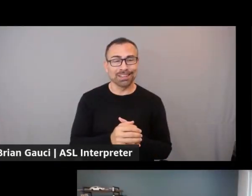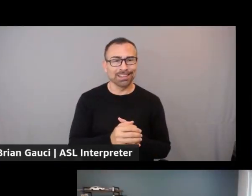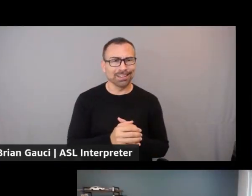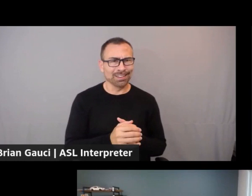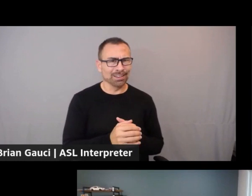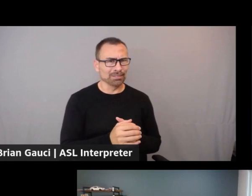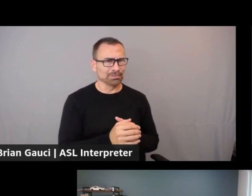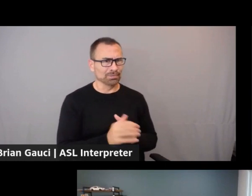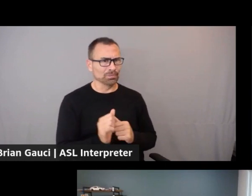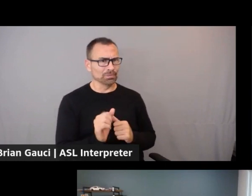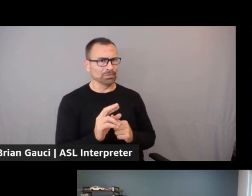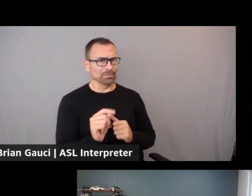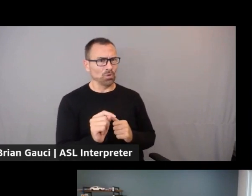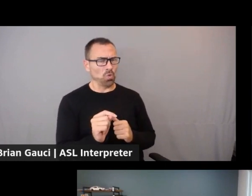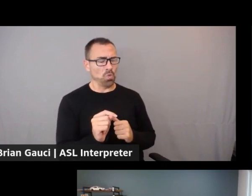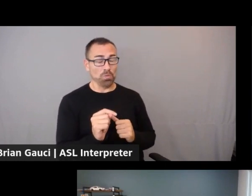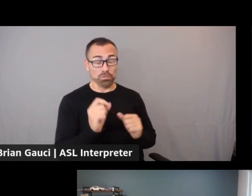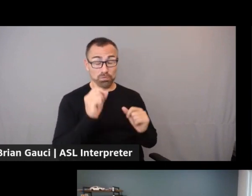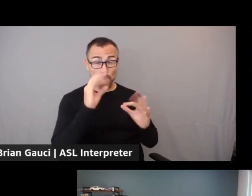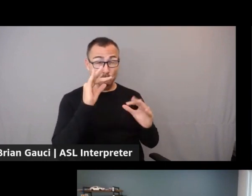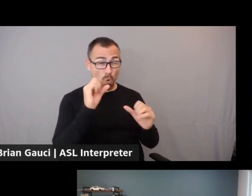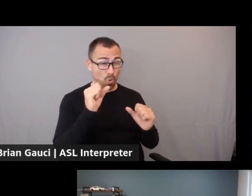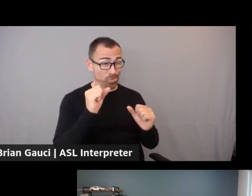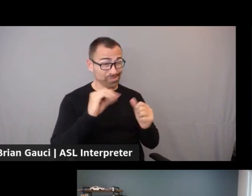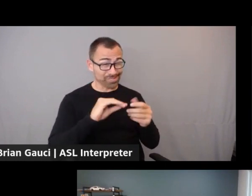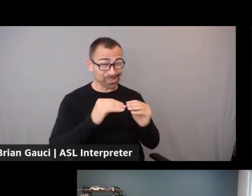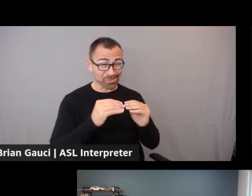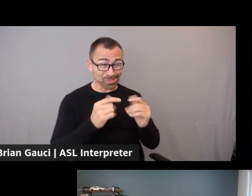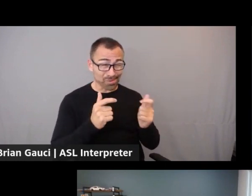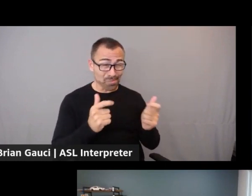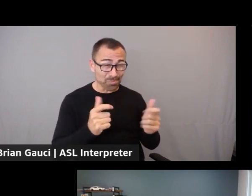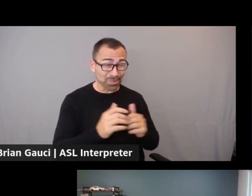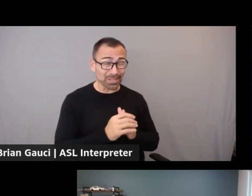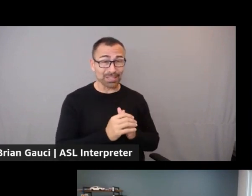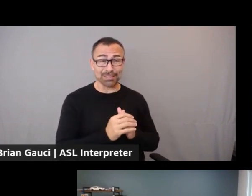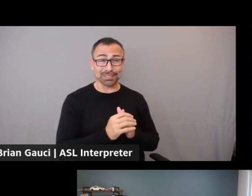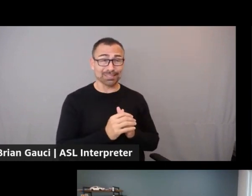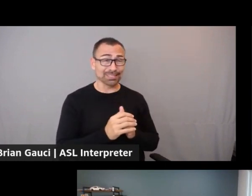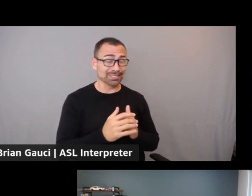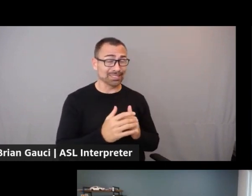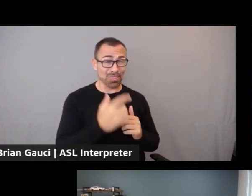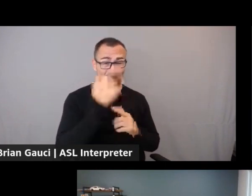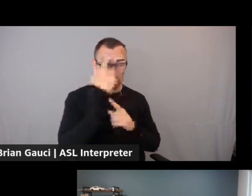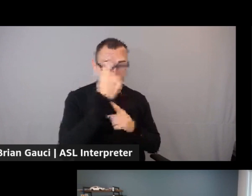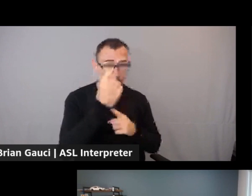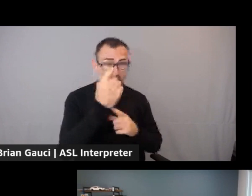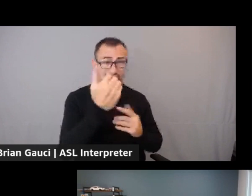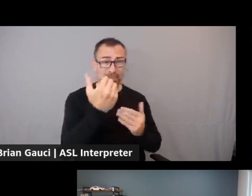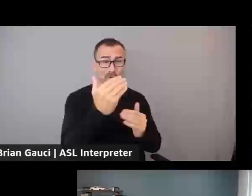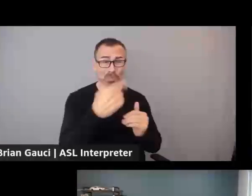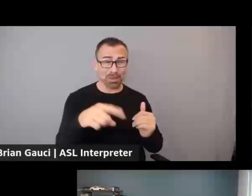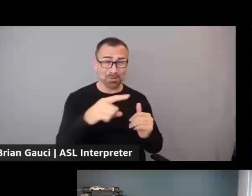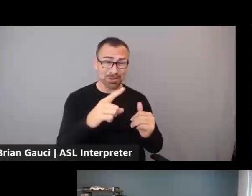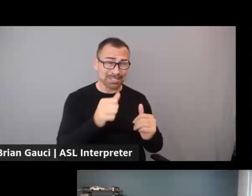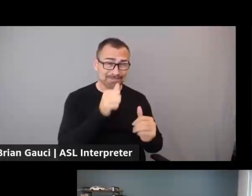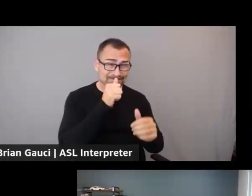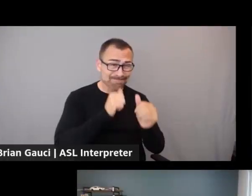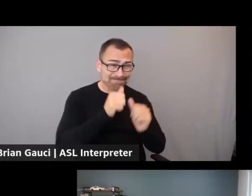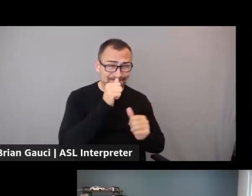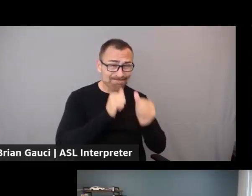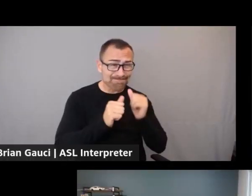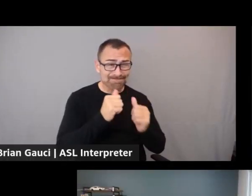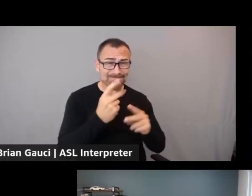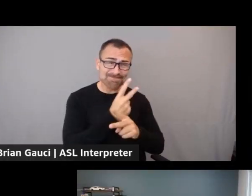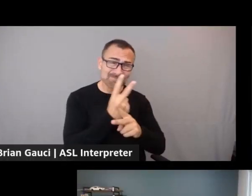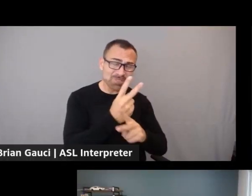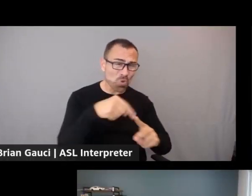here as well. I mean, it's amazing to see the amount of both memory and parameters that we can handle here, Kyle. Yeah, this field